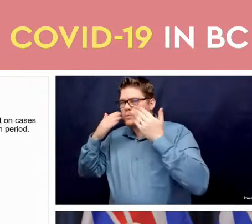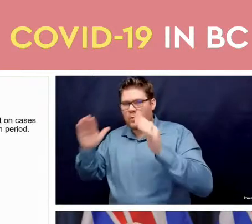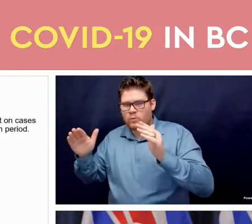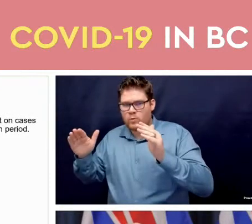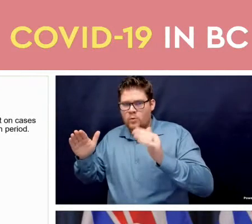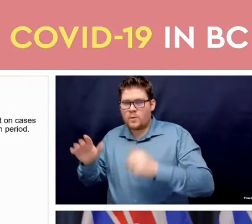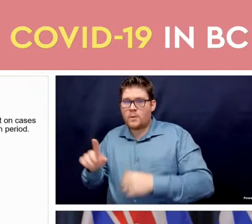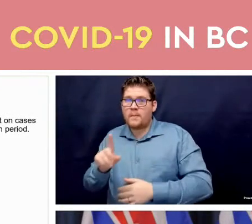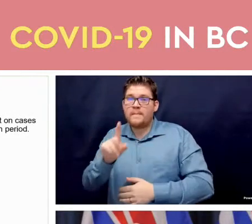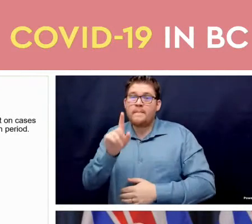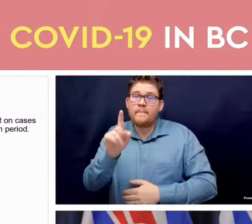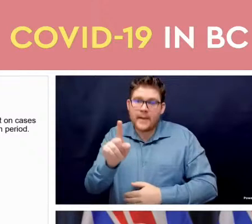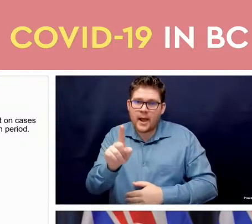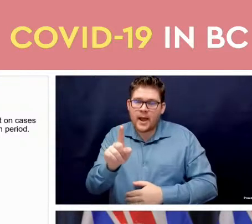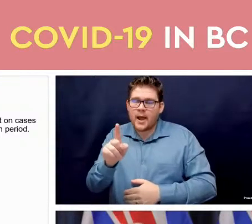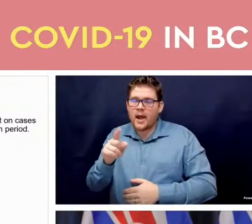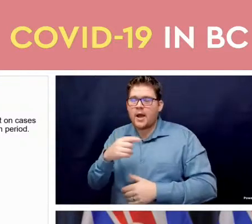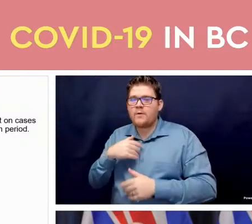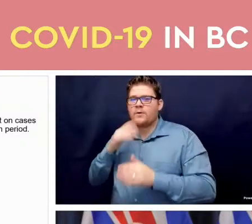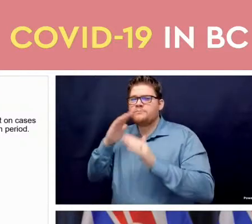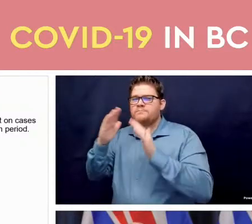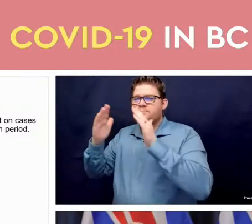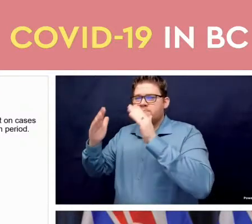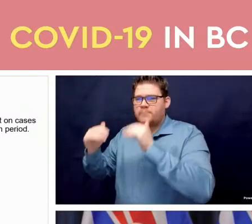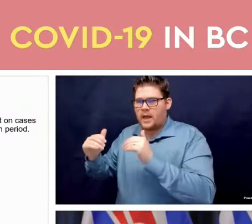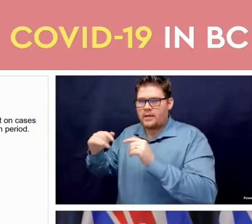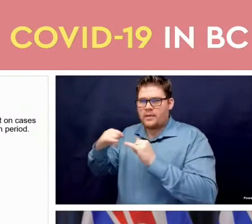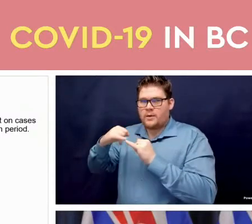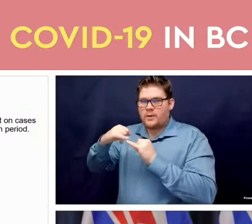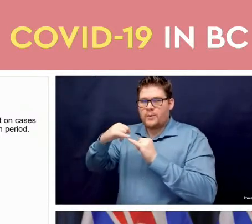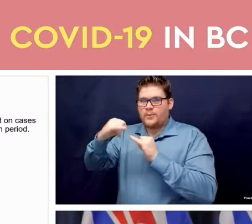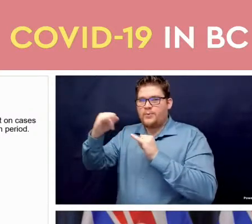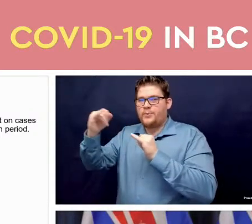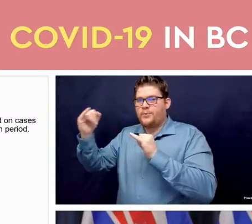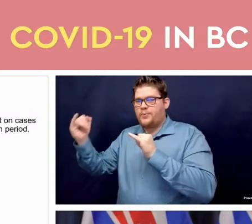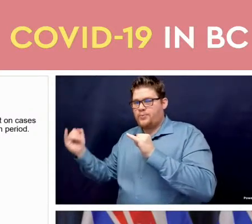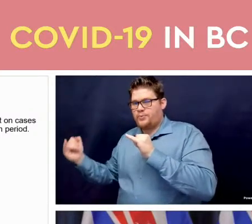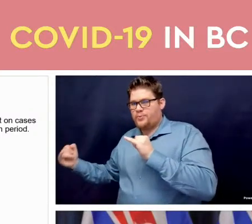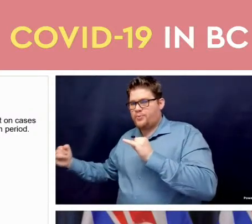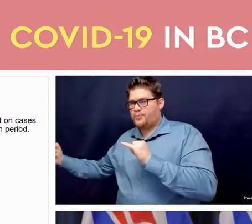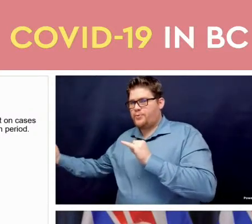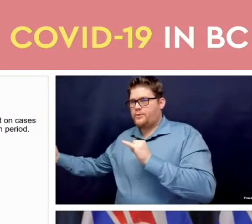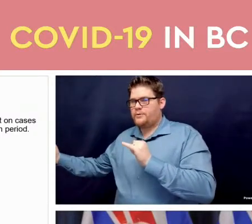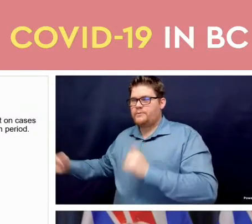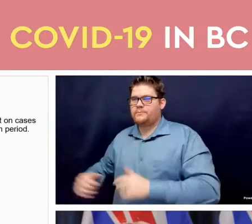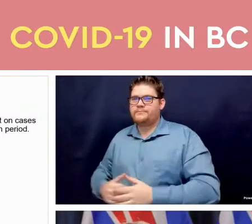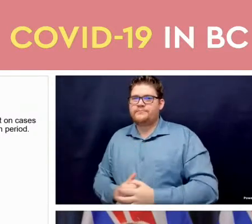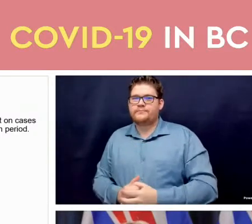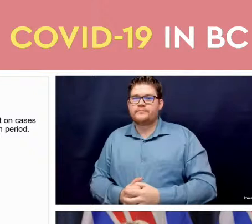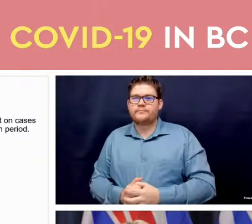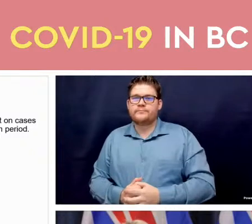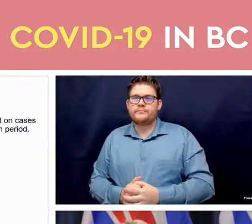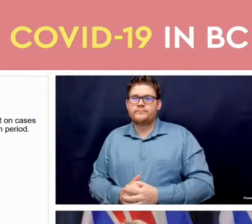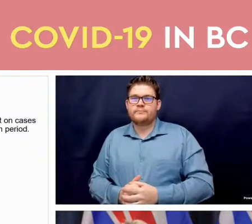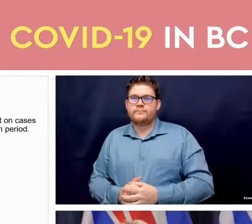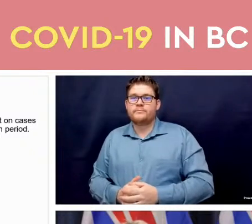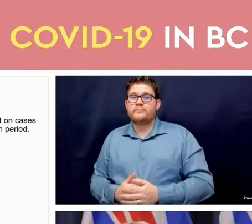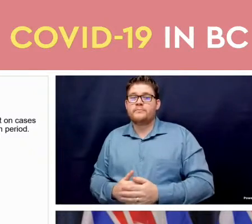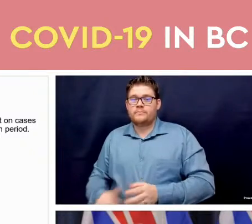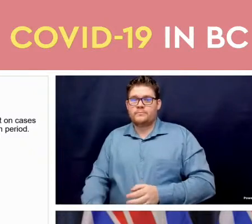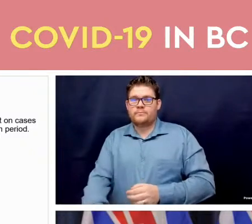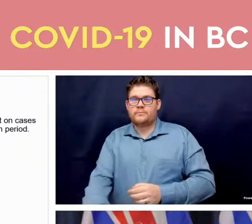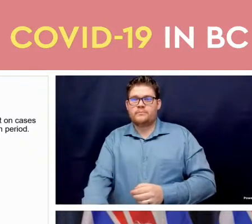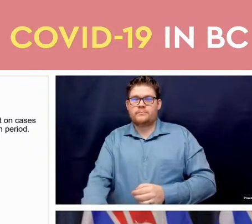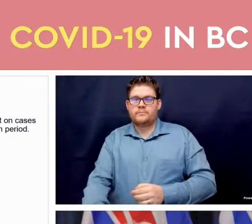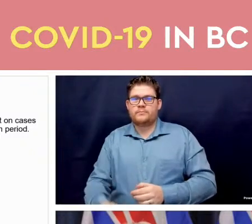community transmission. And with a lower transmission scenario, so this is the taking into